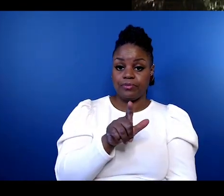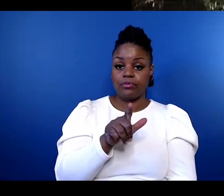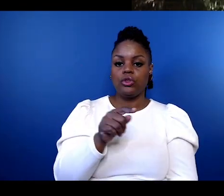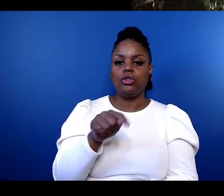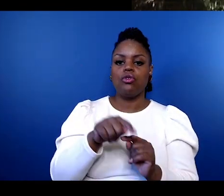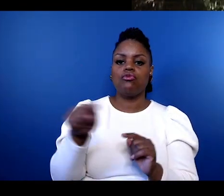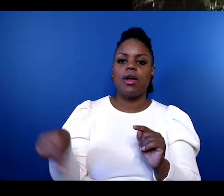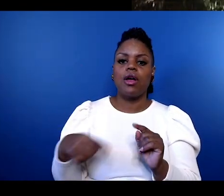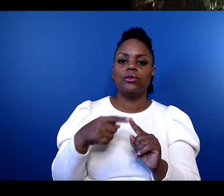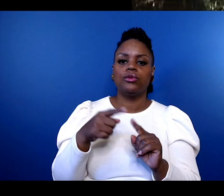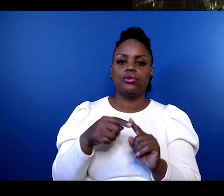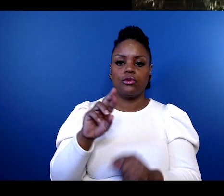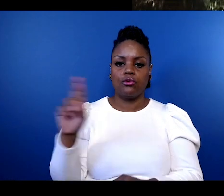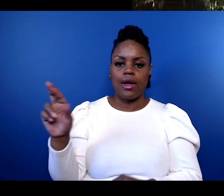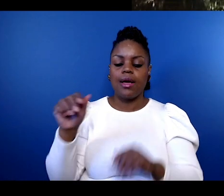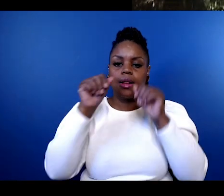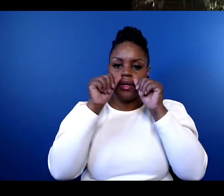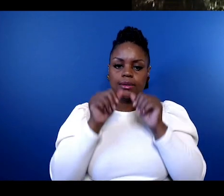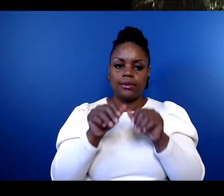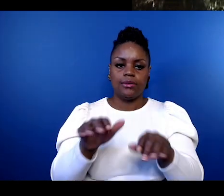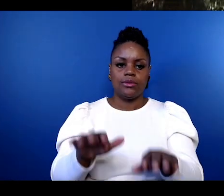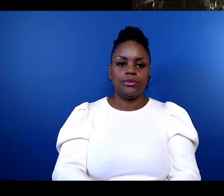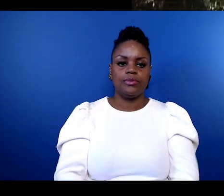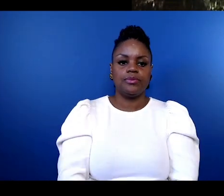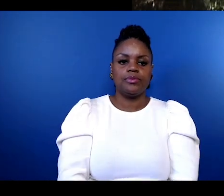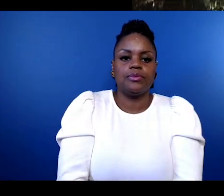Circle it around to your right. Exhale.